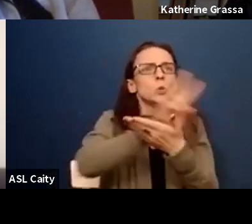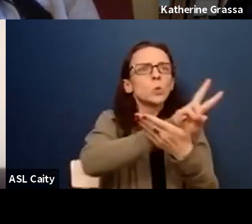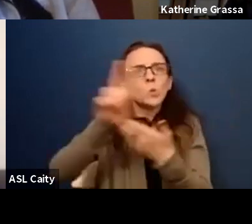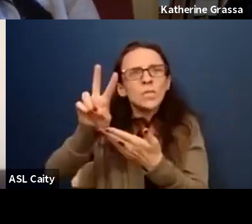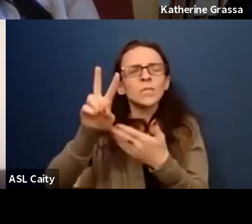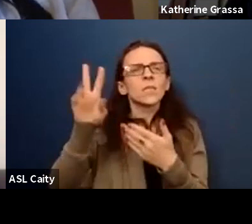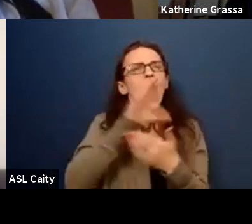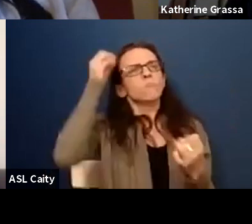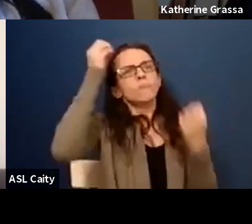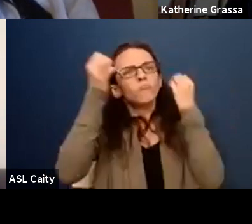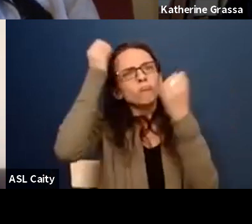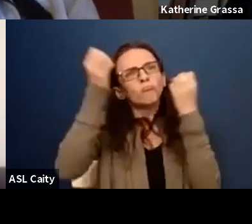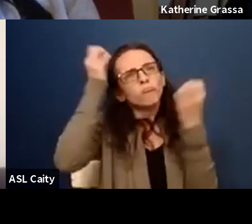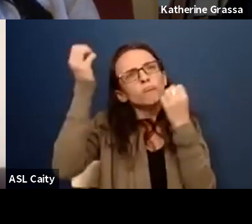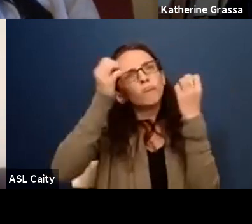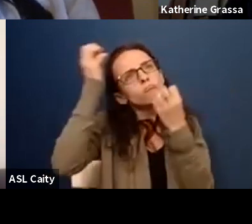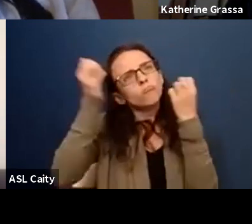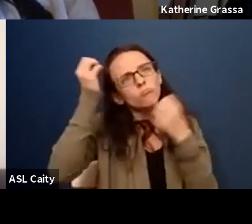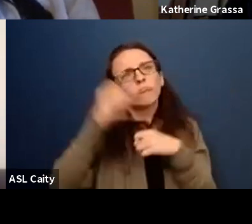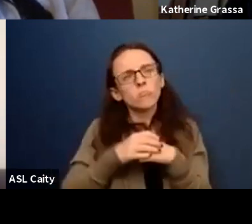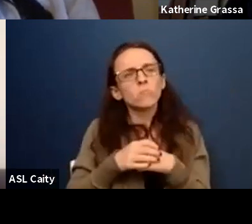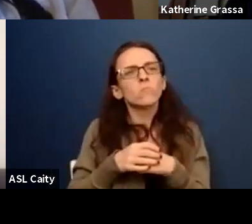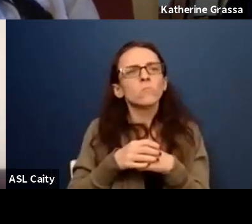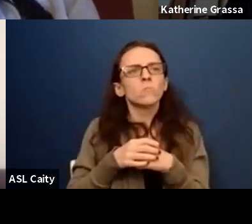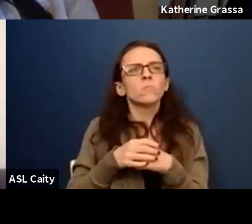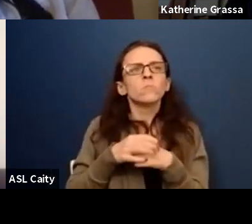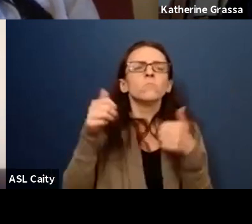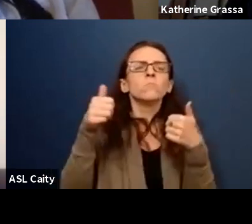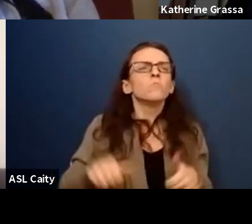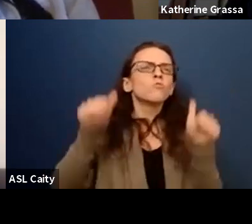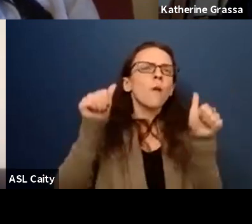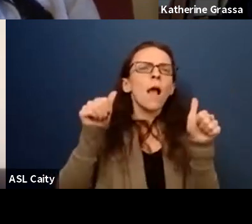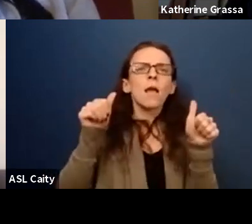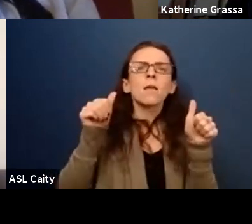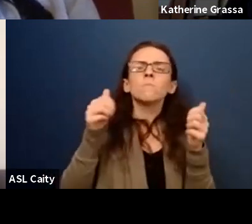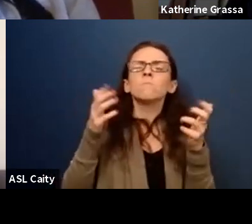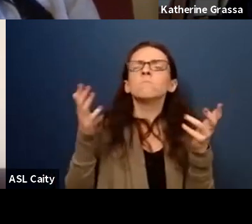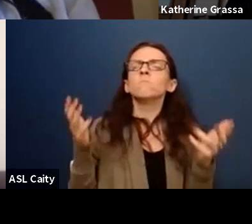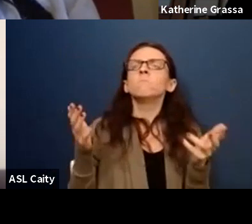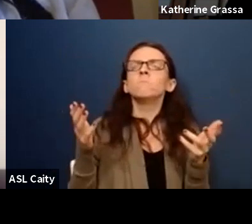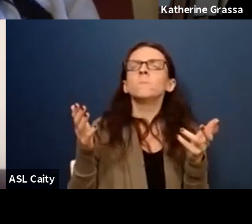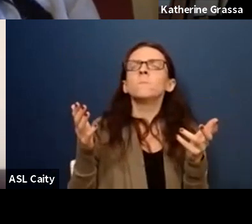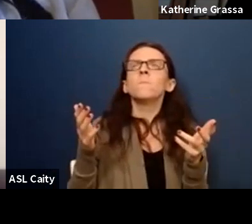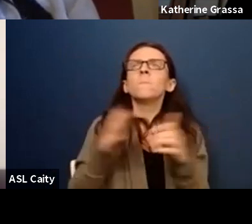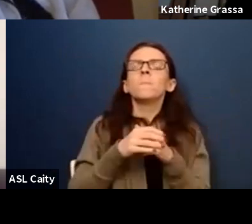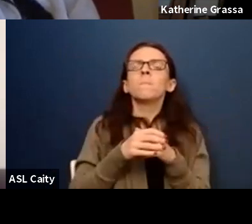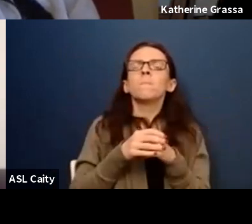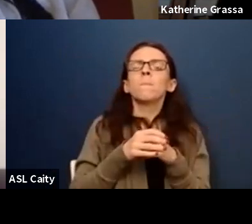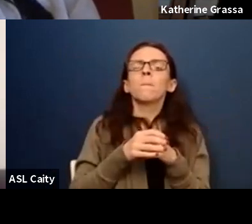deep thought, and really try to, put, if you